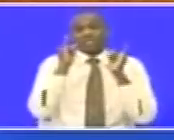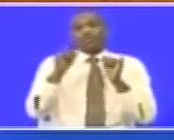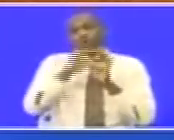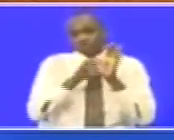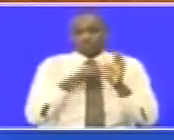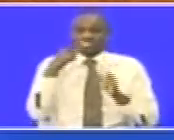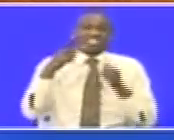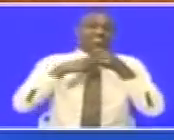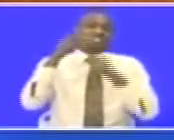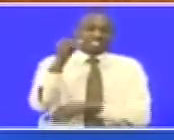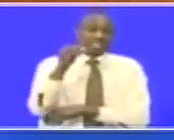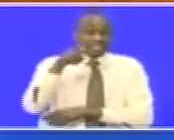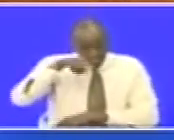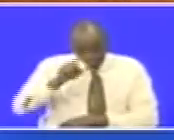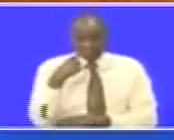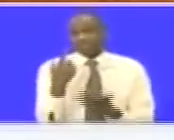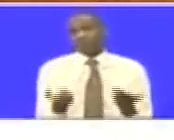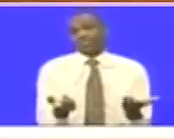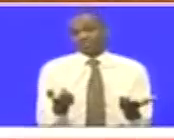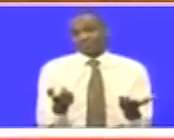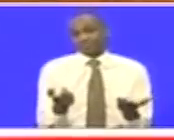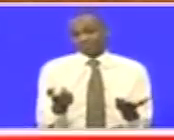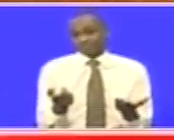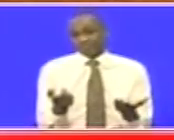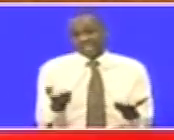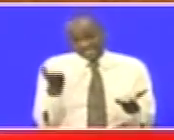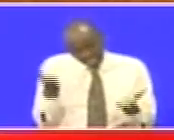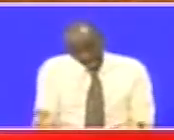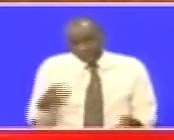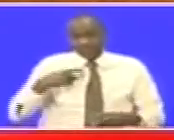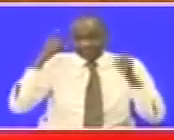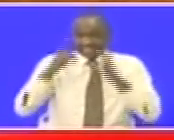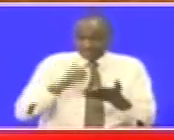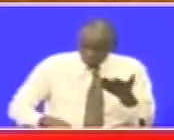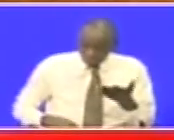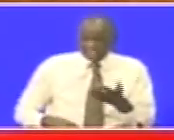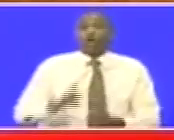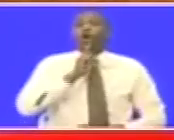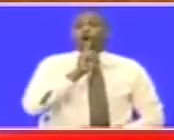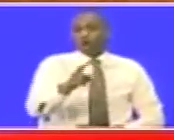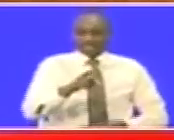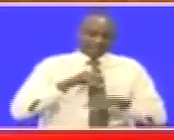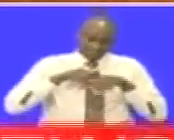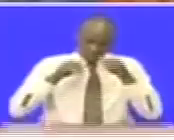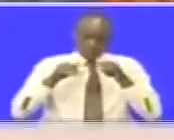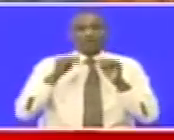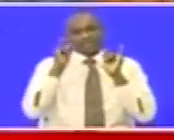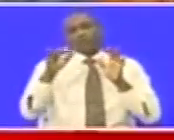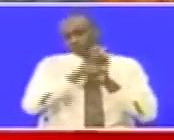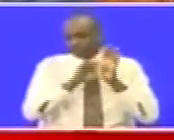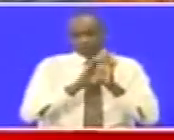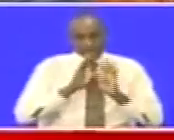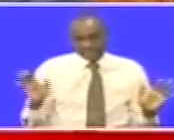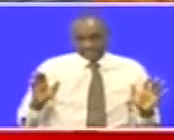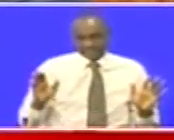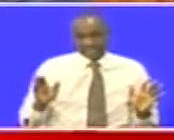has just ruled that the orders of the Court of Appeal stand. He's also ruled that orders given